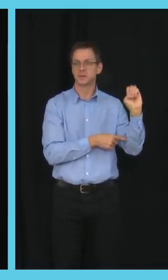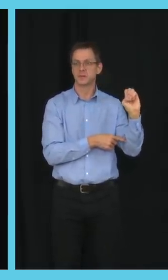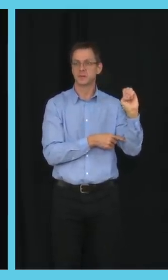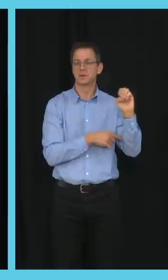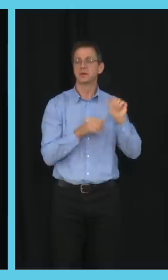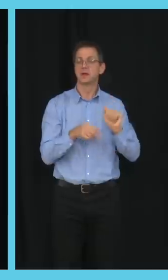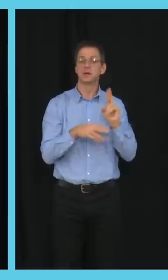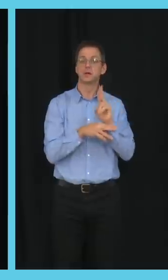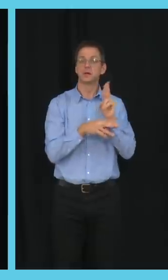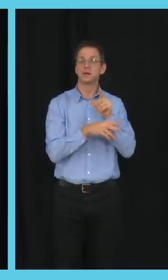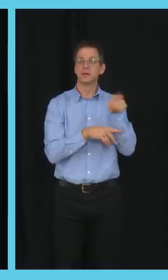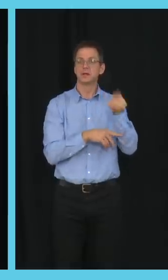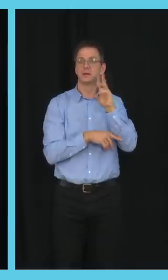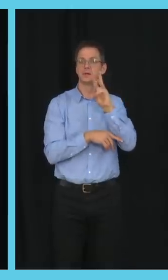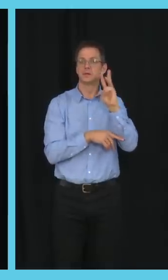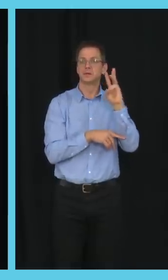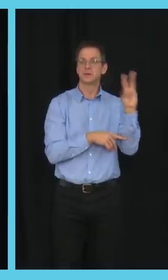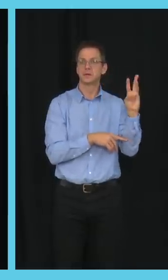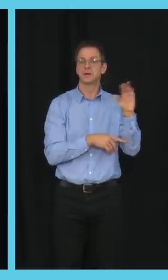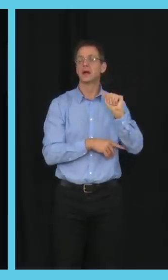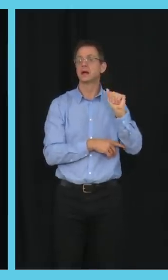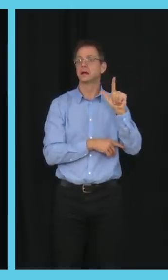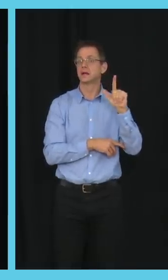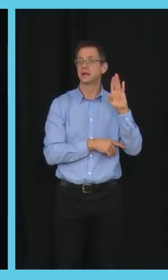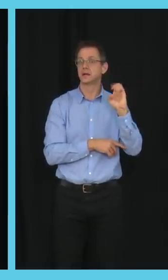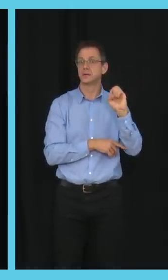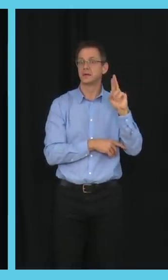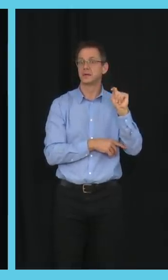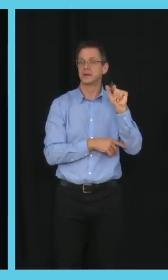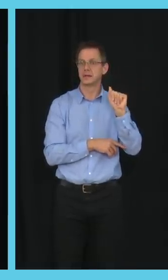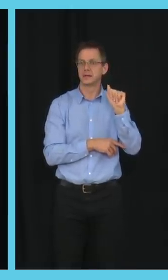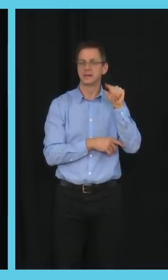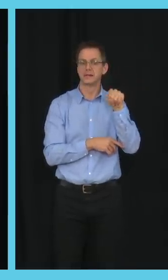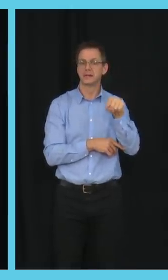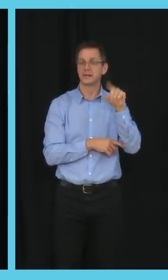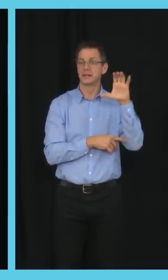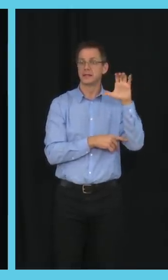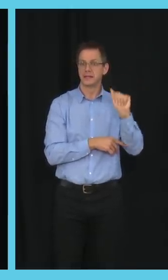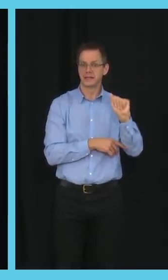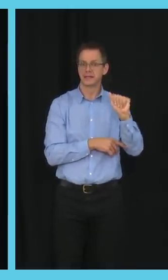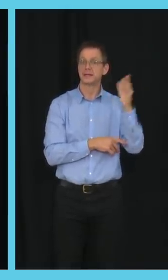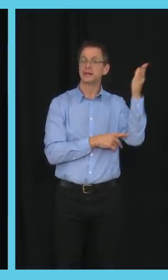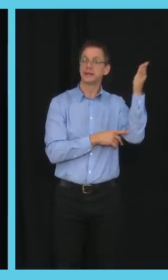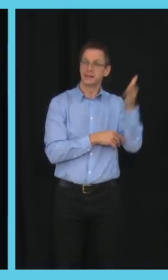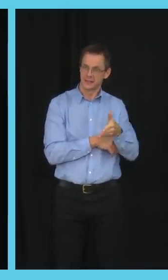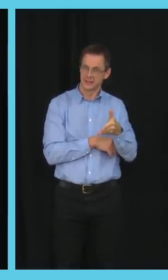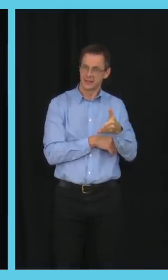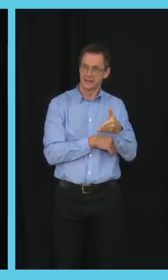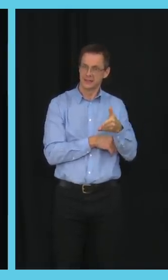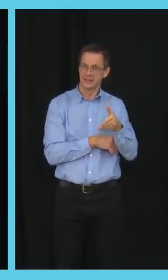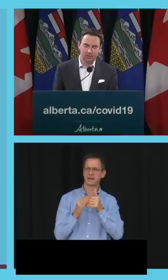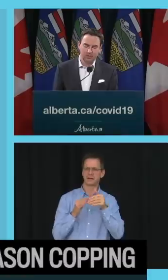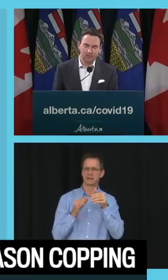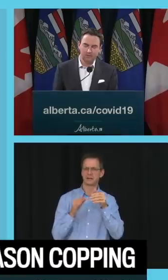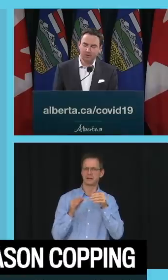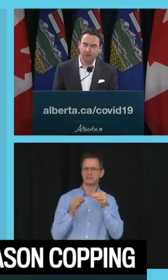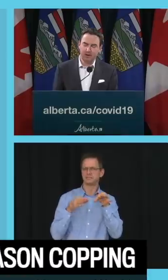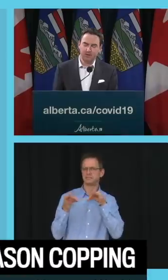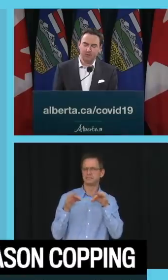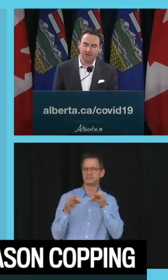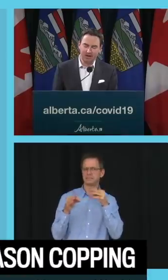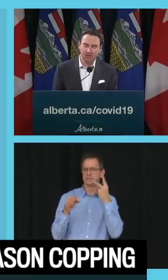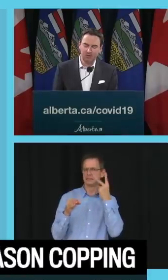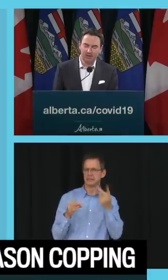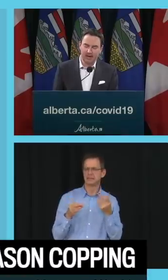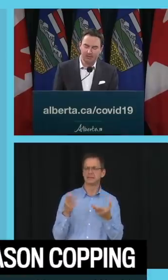alberta.ca/COVID records. There is no need to create an account. All you need to do is enter your Alberta Health Card number. So the